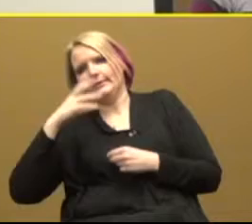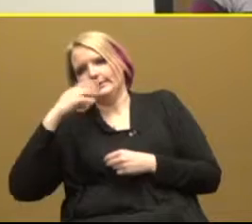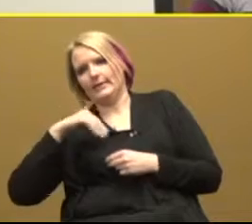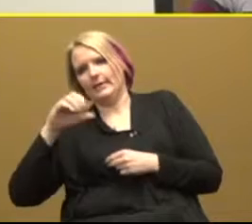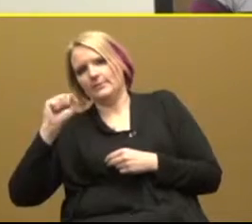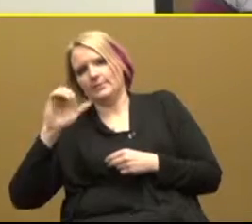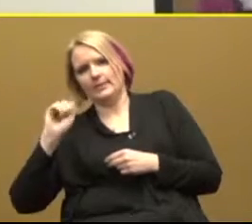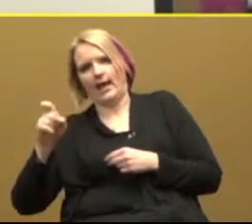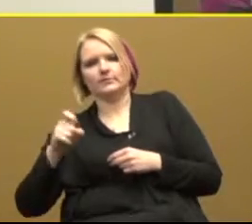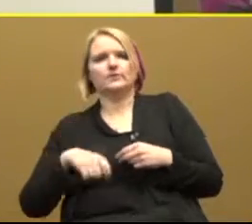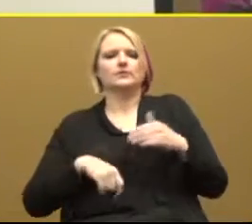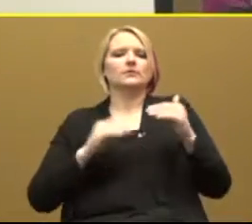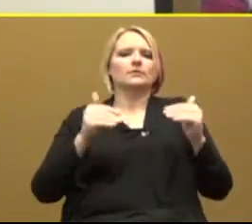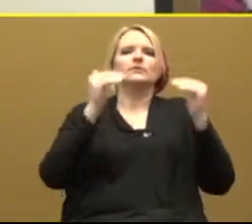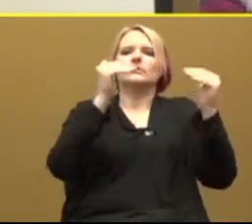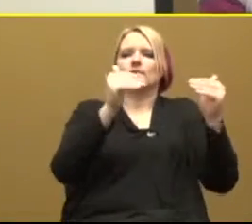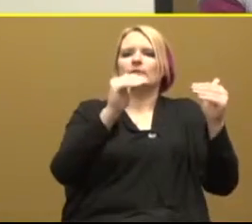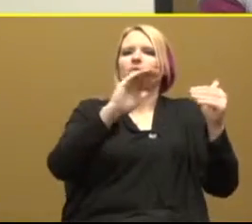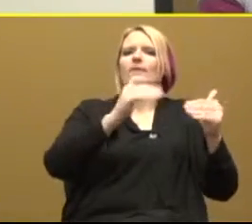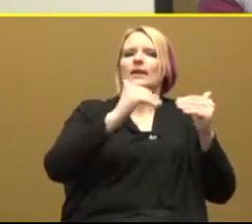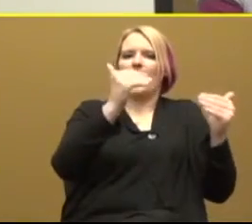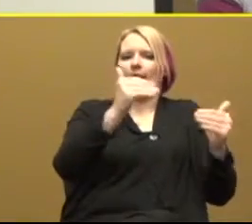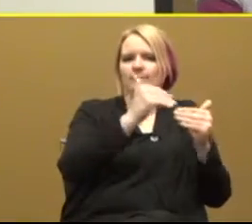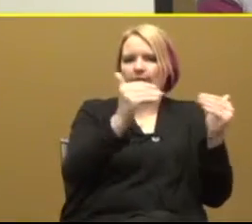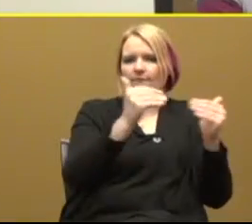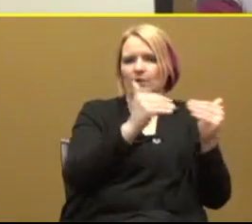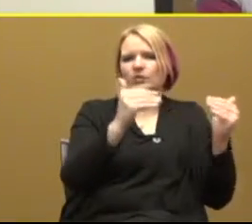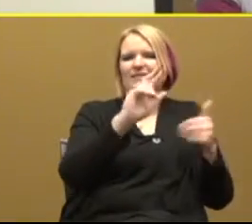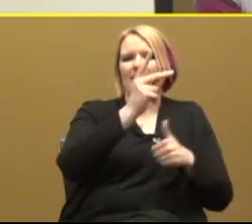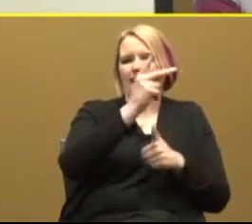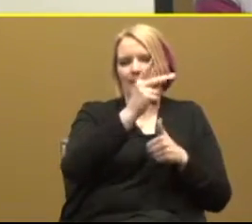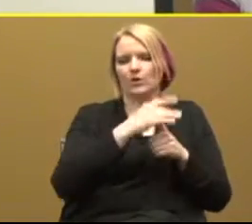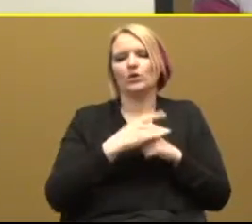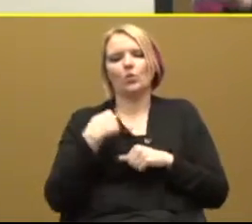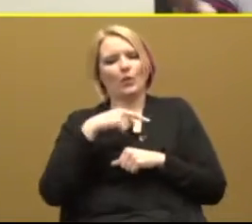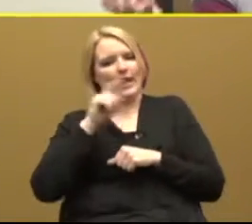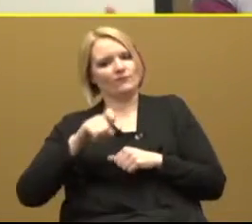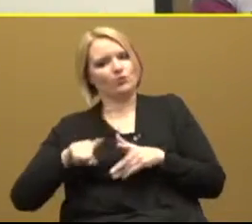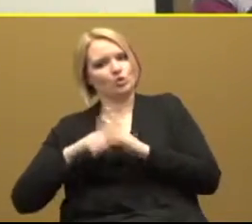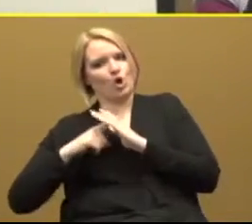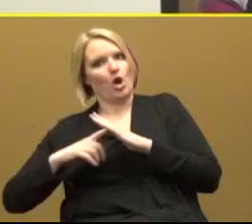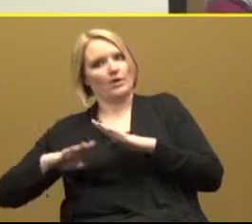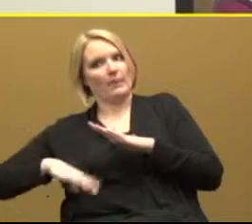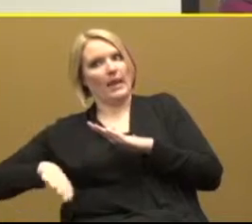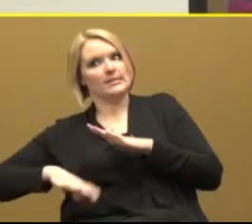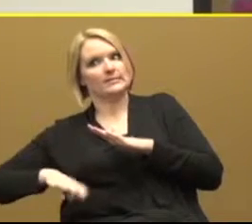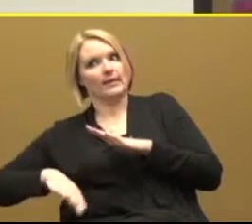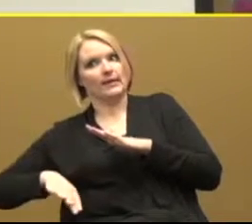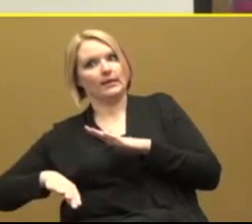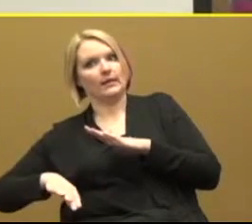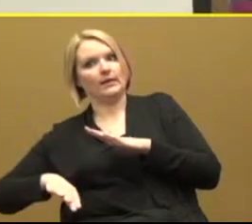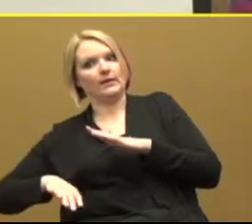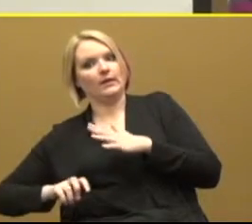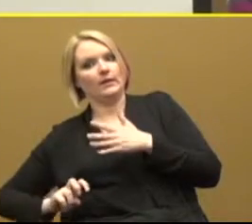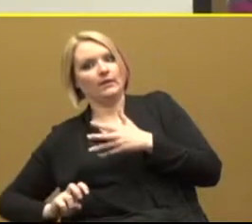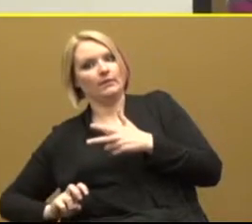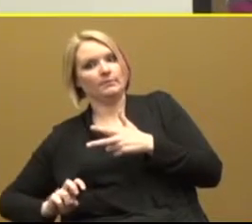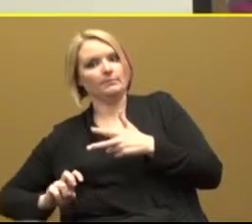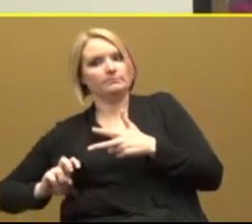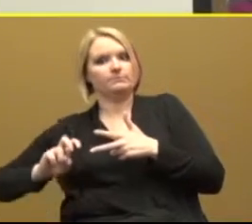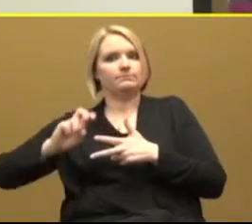there is a level, and oftentimes we have to start kids at primary so we can move them over into